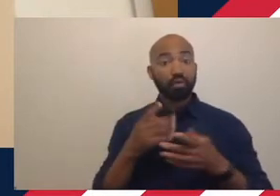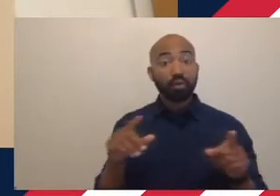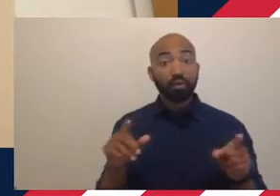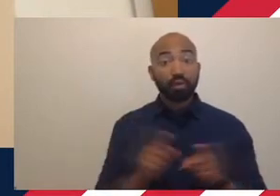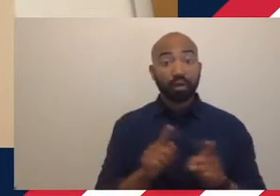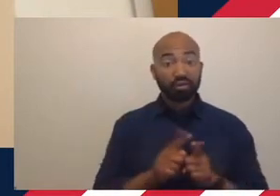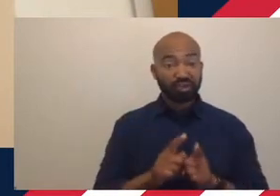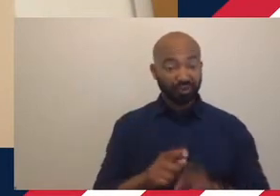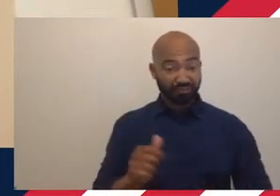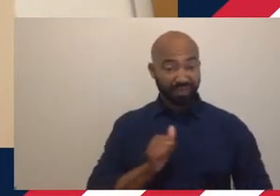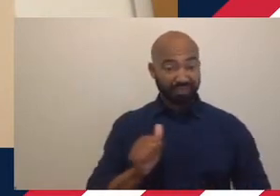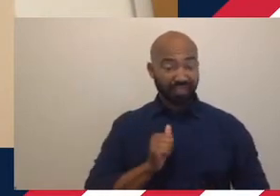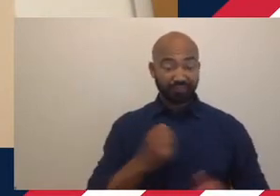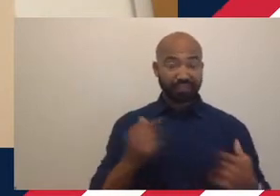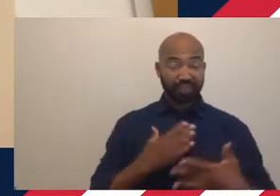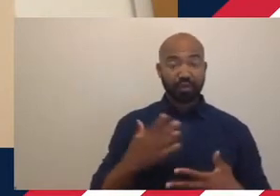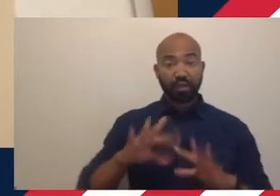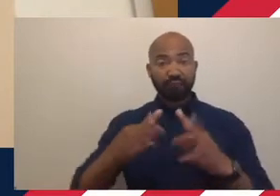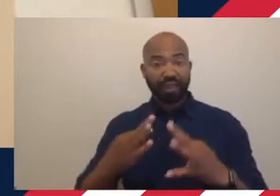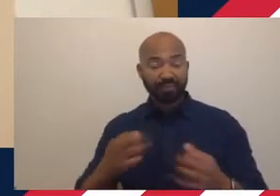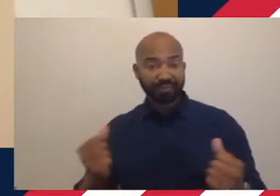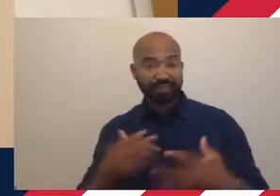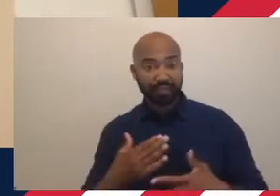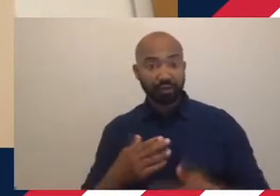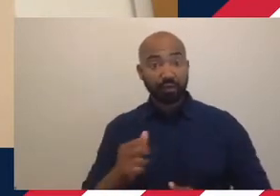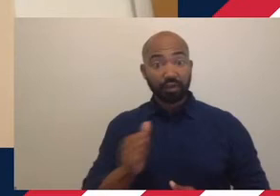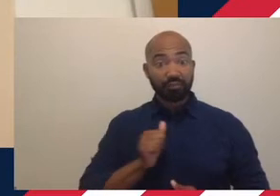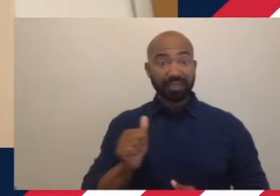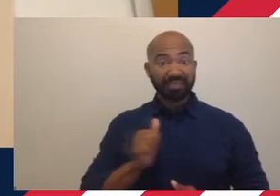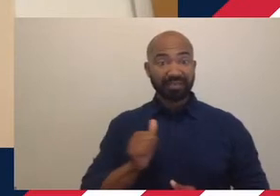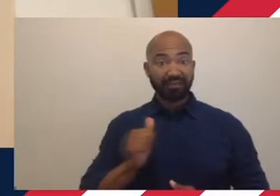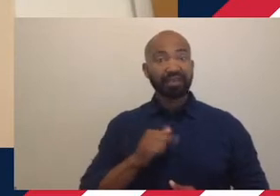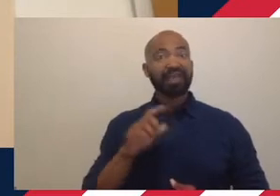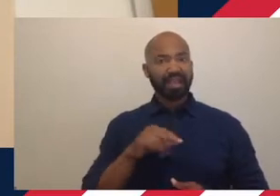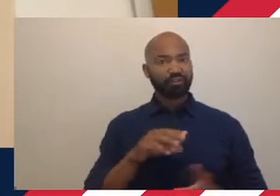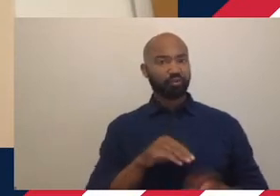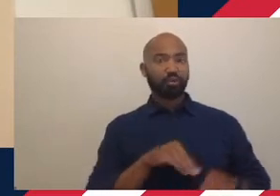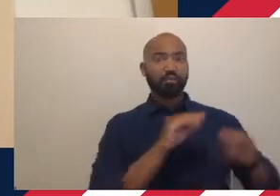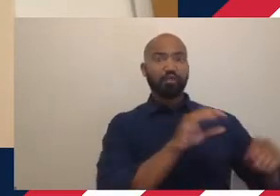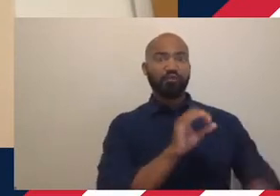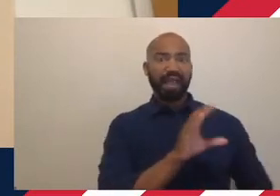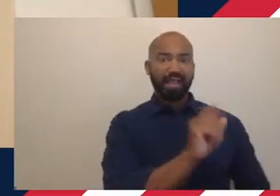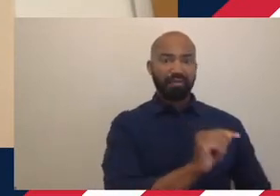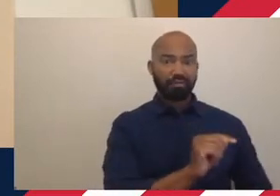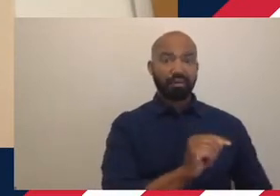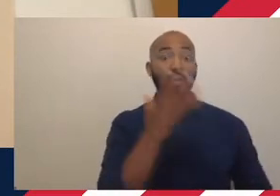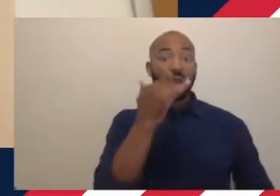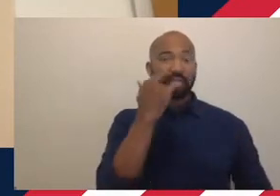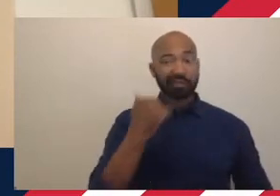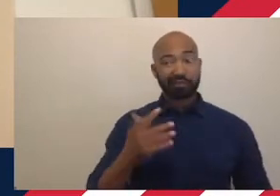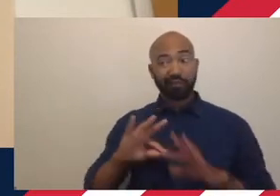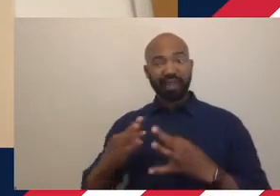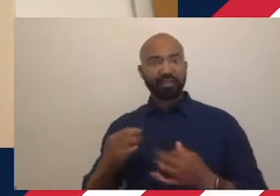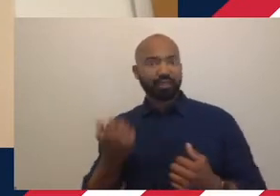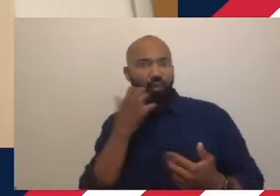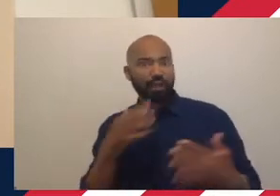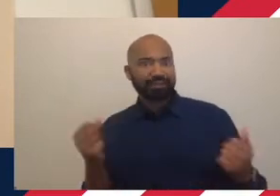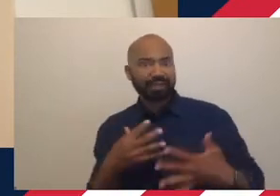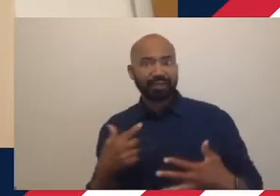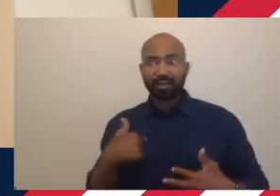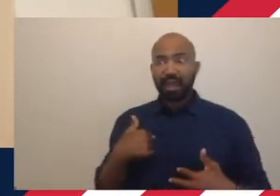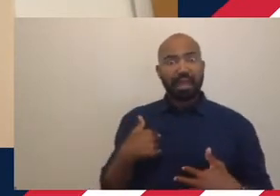was scared. Eventually, I had to move out of my house because my family was afraid of being sick, and I was afraid of getting them sick. I haven't seen them